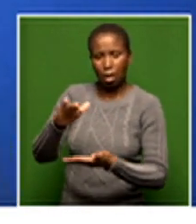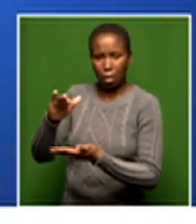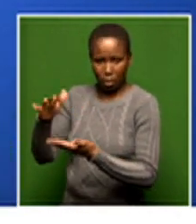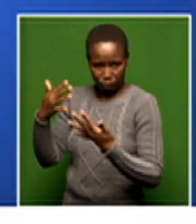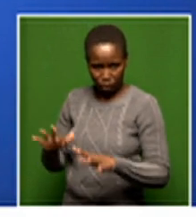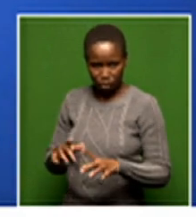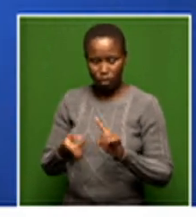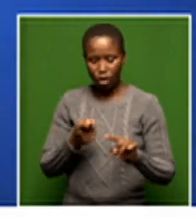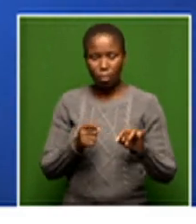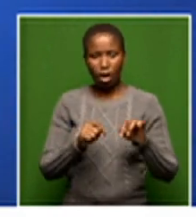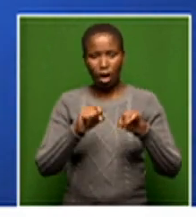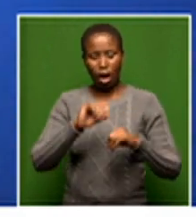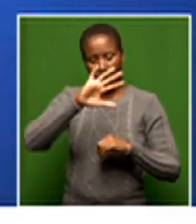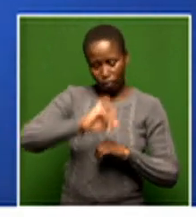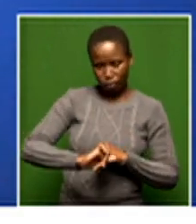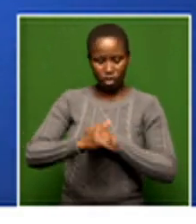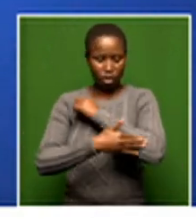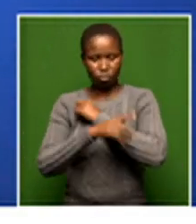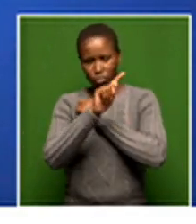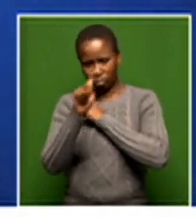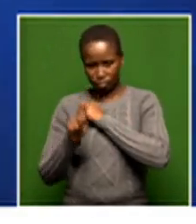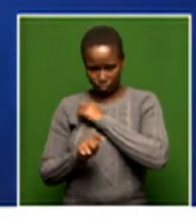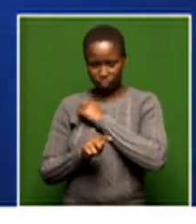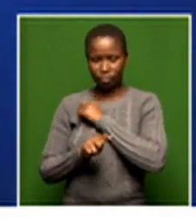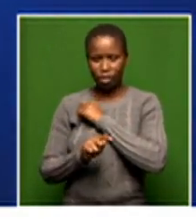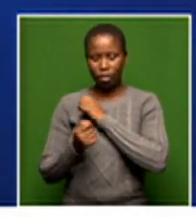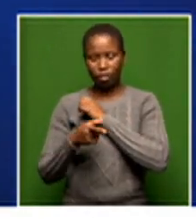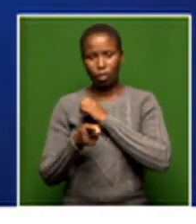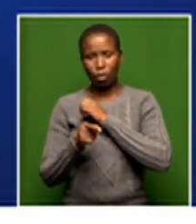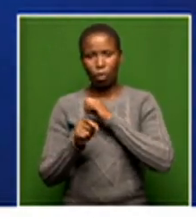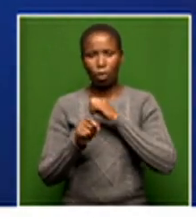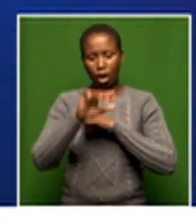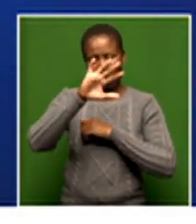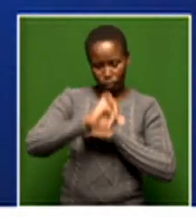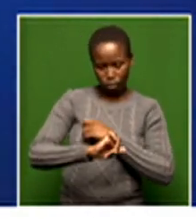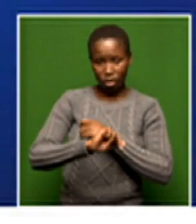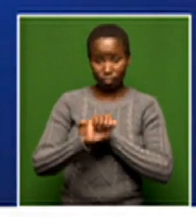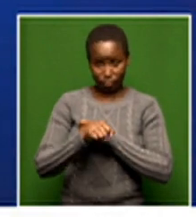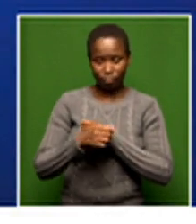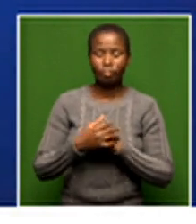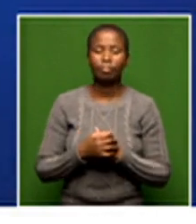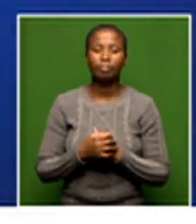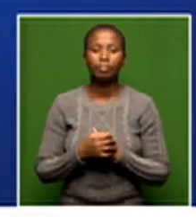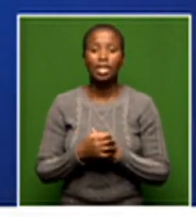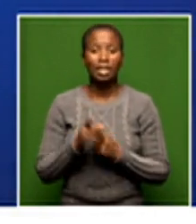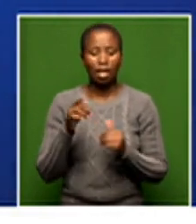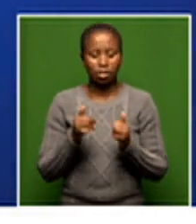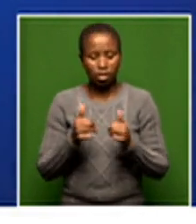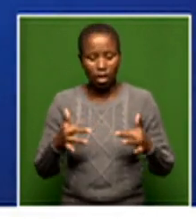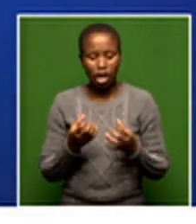of African countries. That's across the Africa subcontinent is currently just